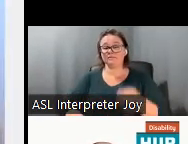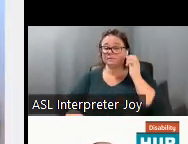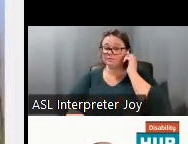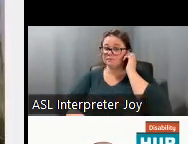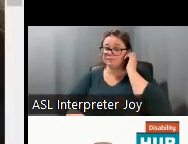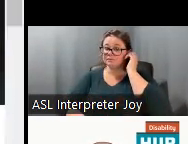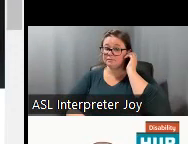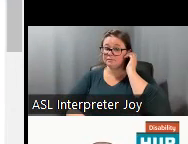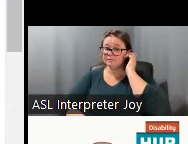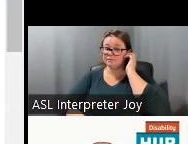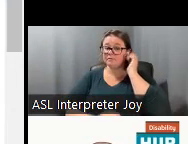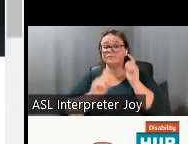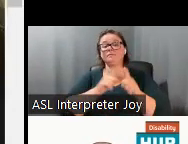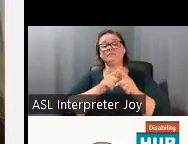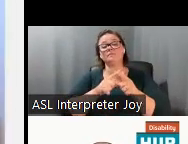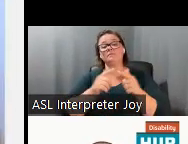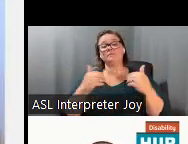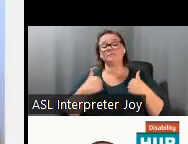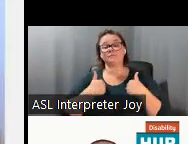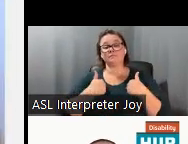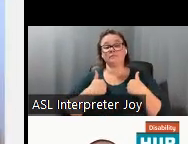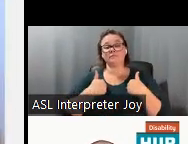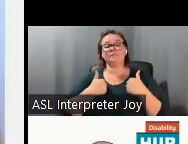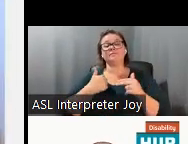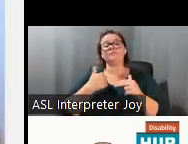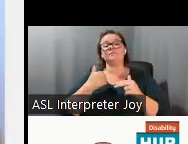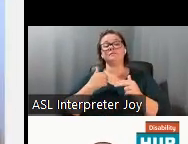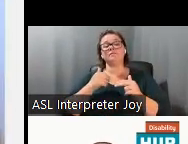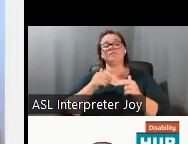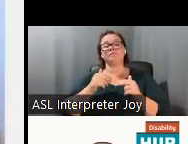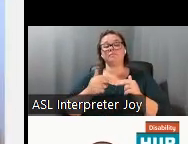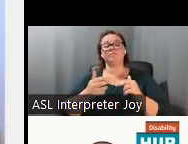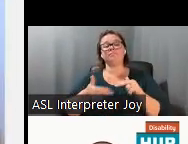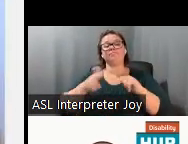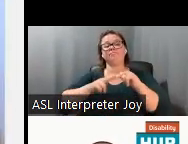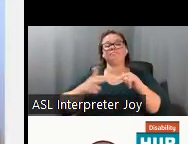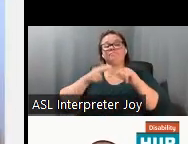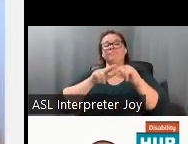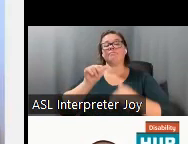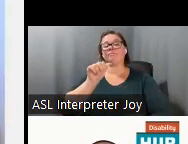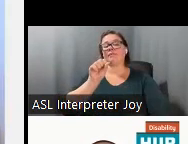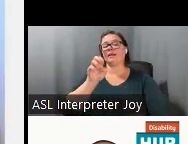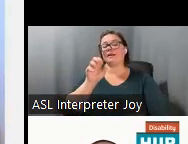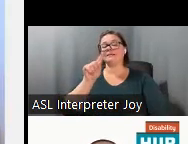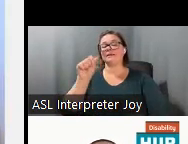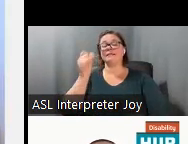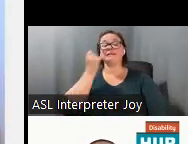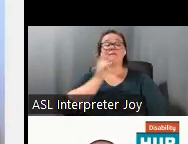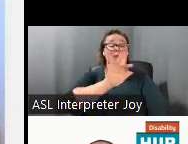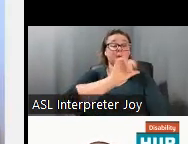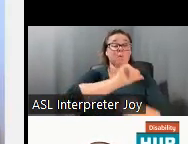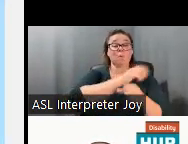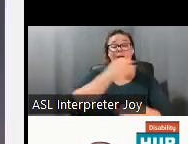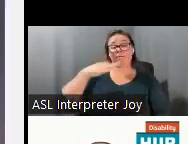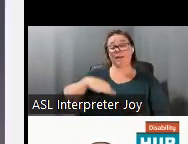All right, and then there's the building assets I just want to point out. So if you go to the top here to the work and benefits section